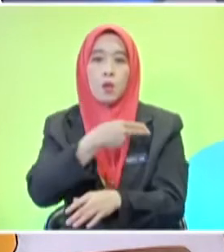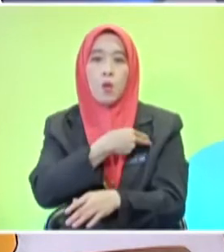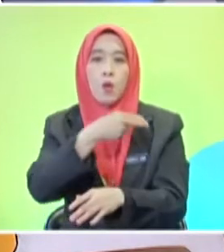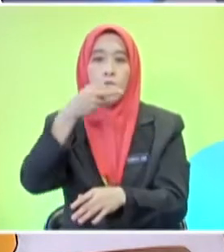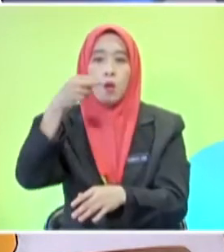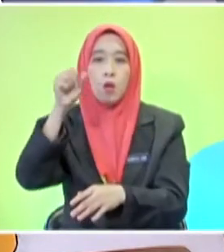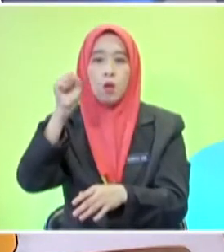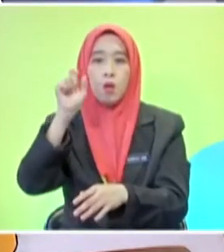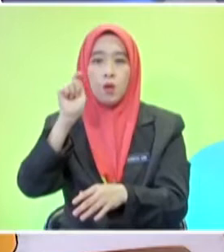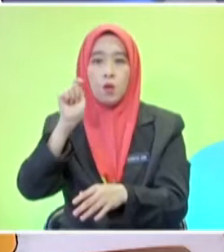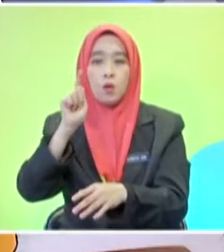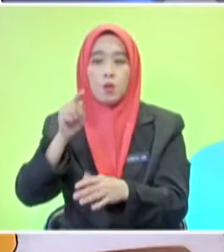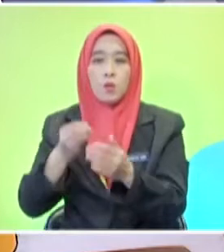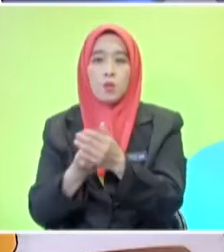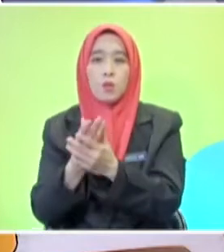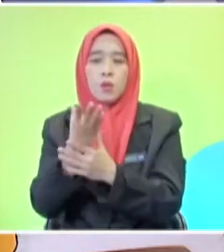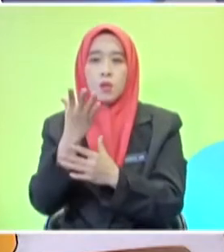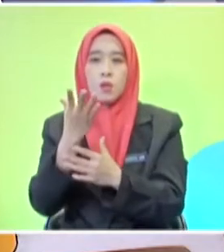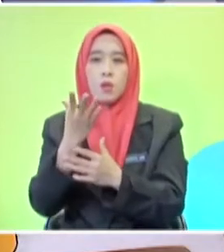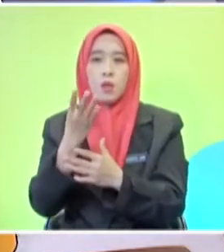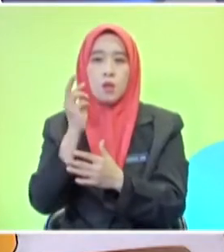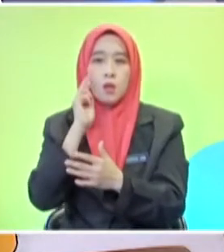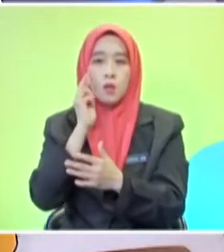this Rafflesia flower will